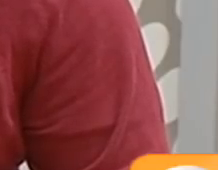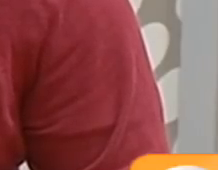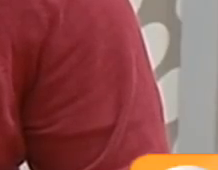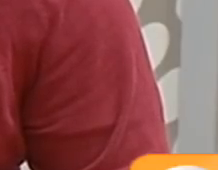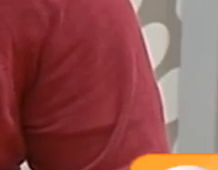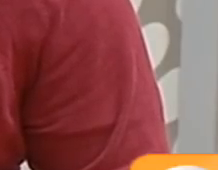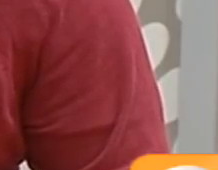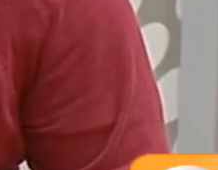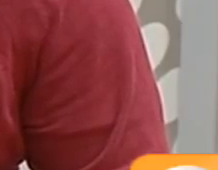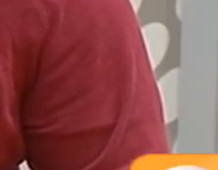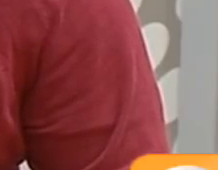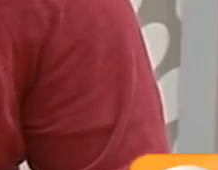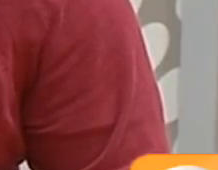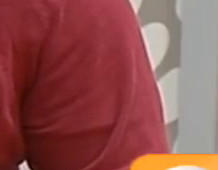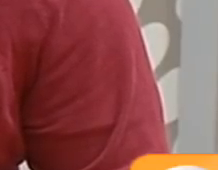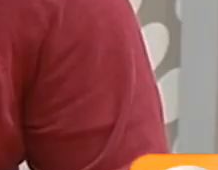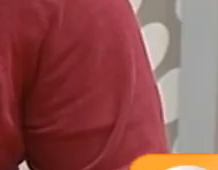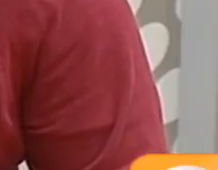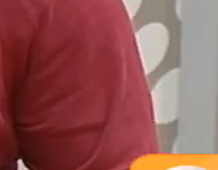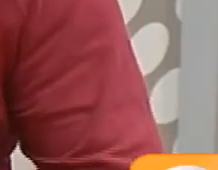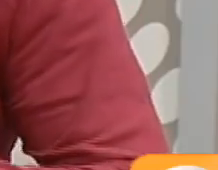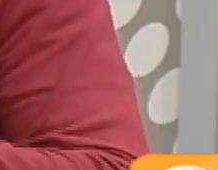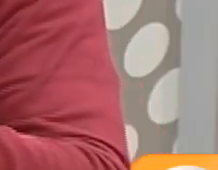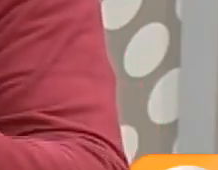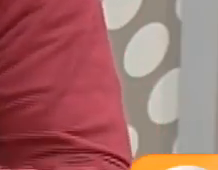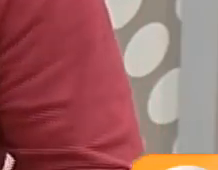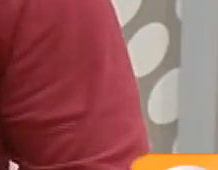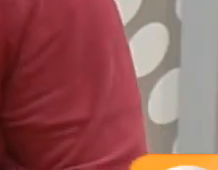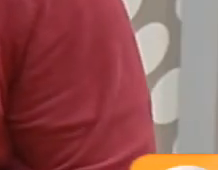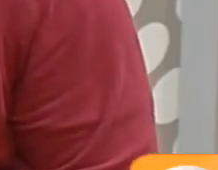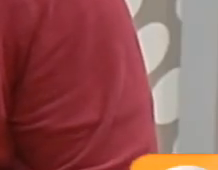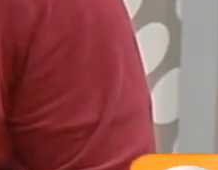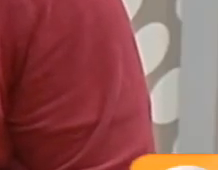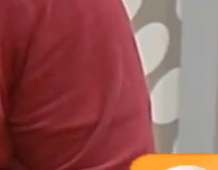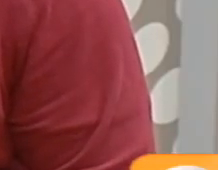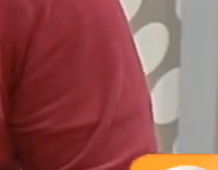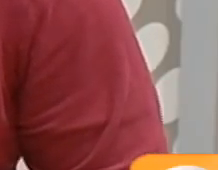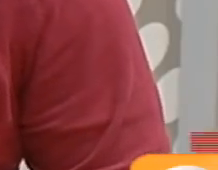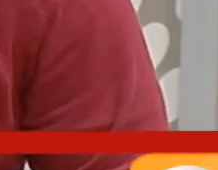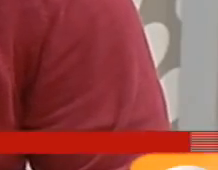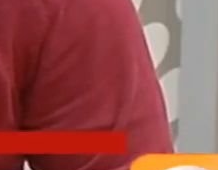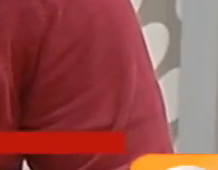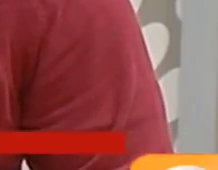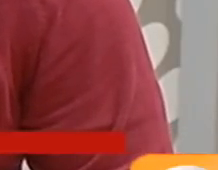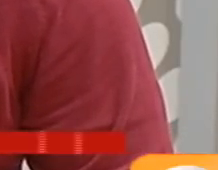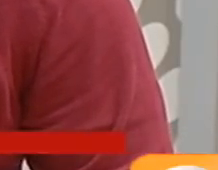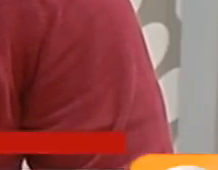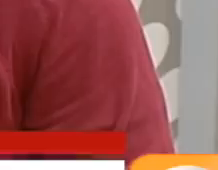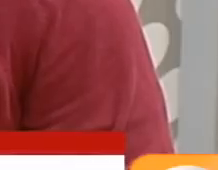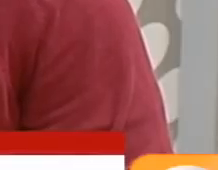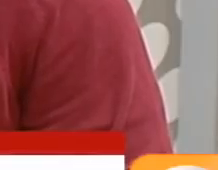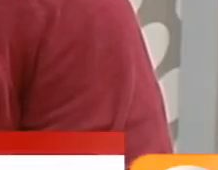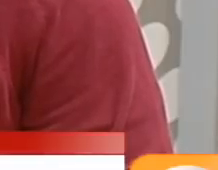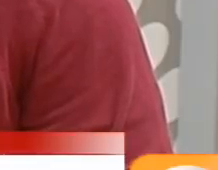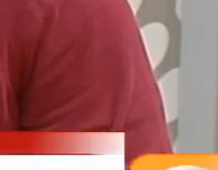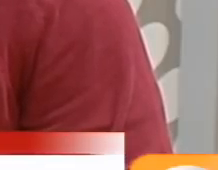minutes. Yes, usually because they are droplets, they actually fall down much sooner. Mm-hmm. If they were much